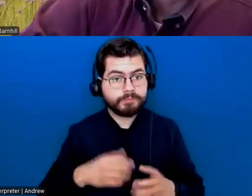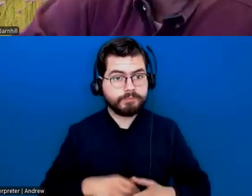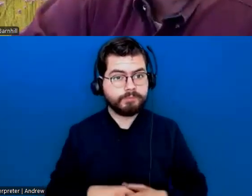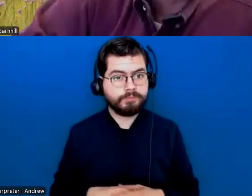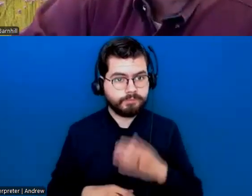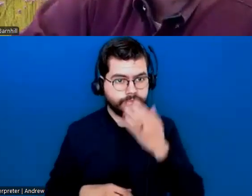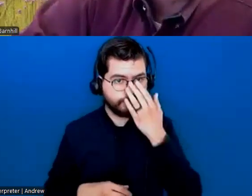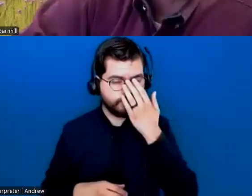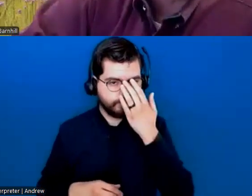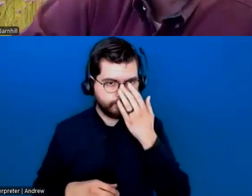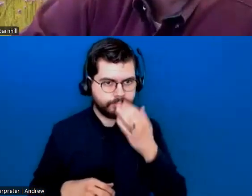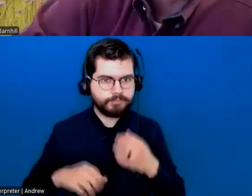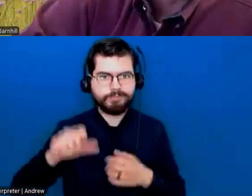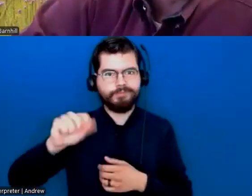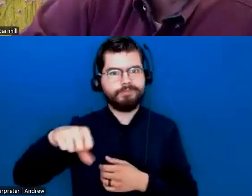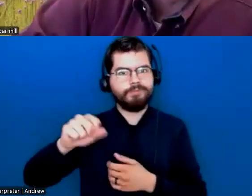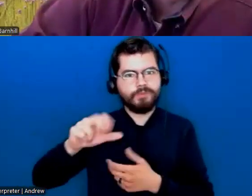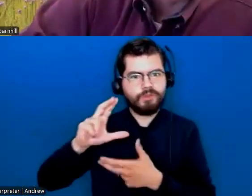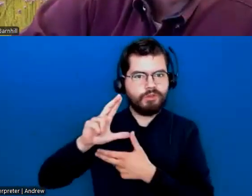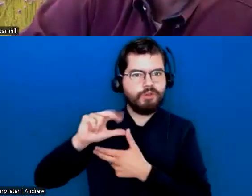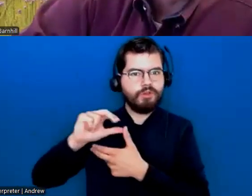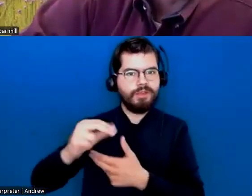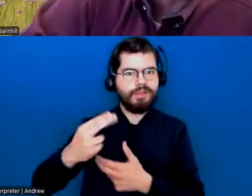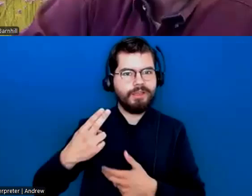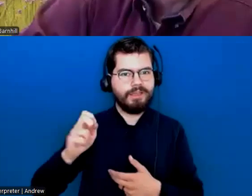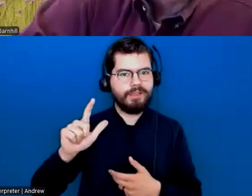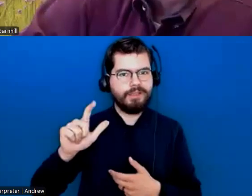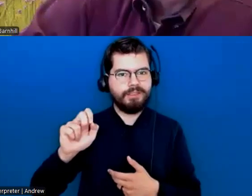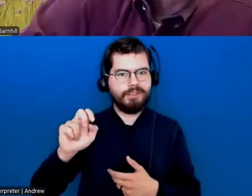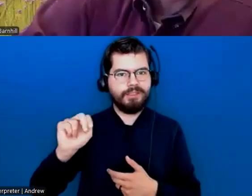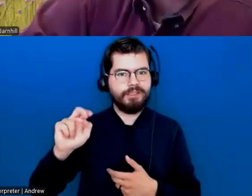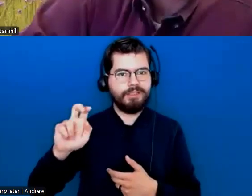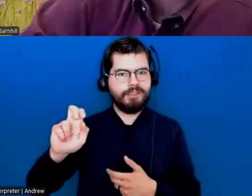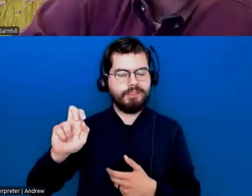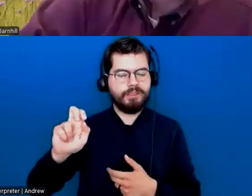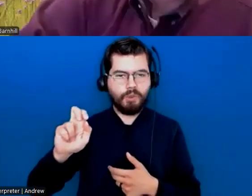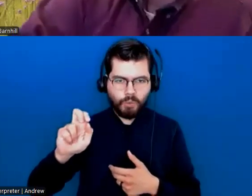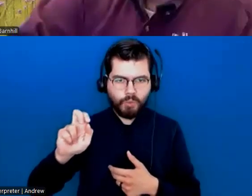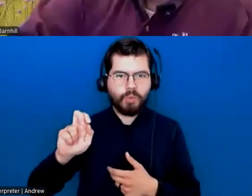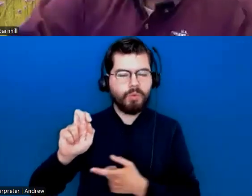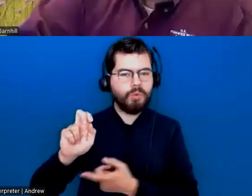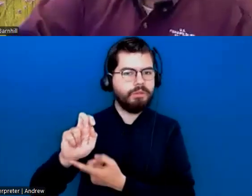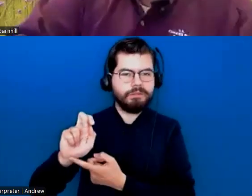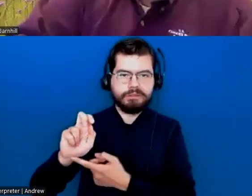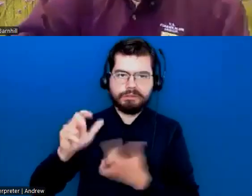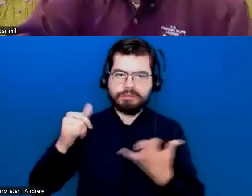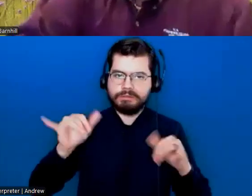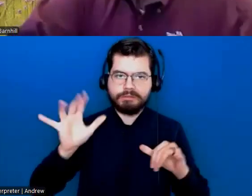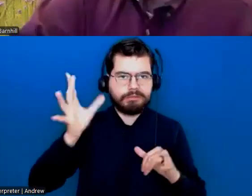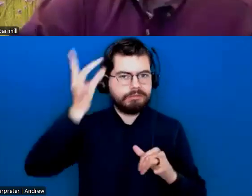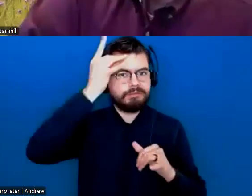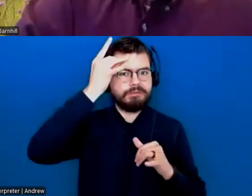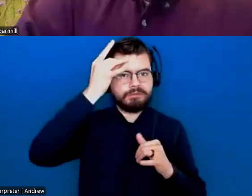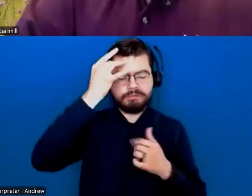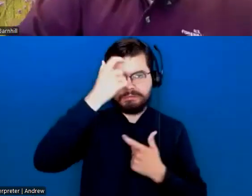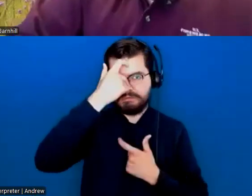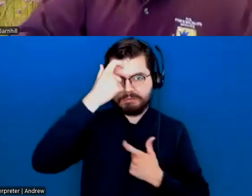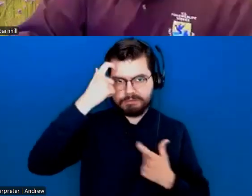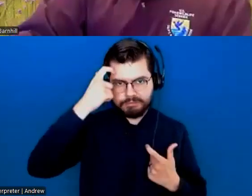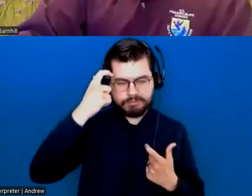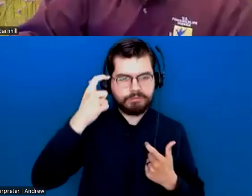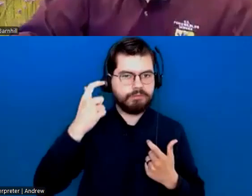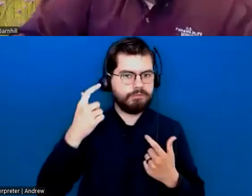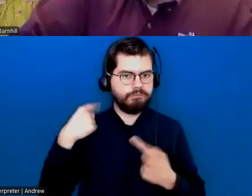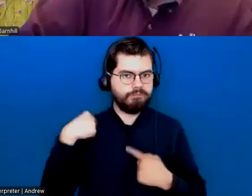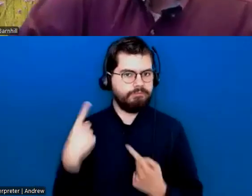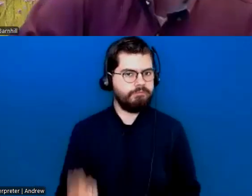Yeah, Hurricane Helene is something that's still fresh on everybody's mind right now. And along the Atlantic